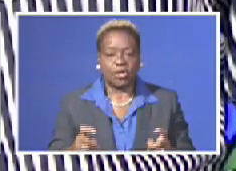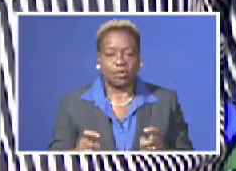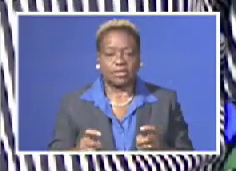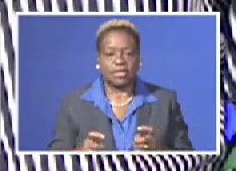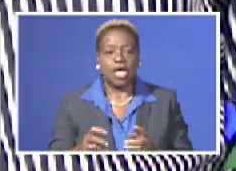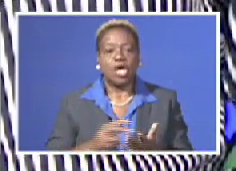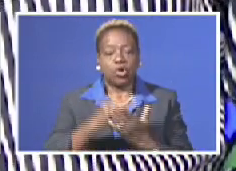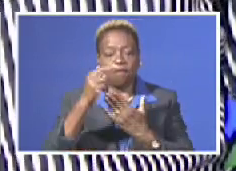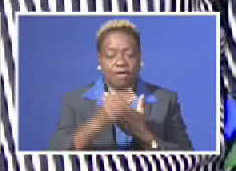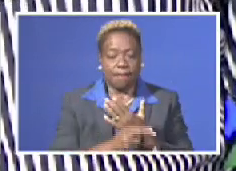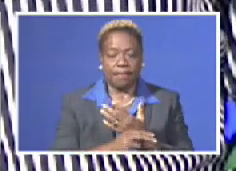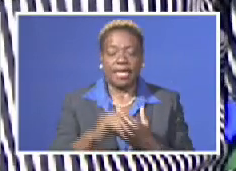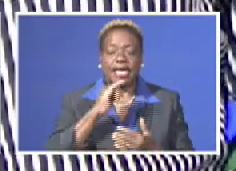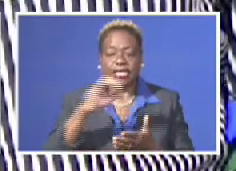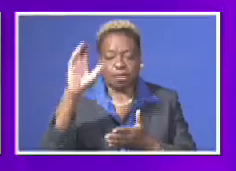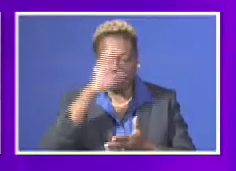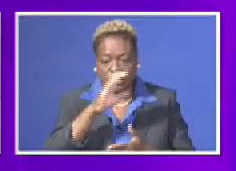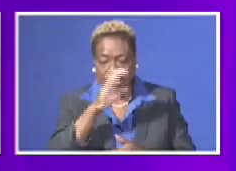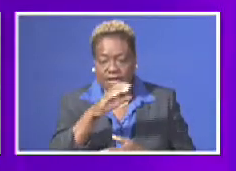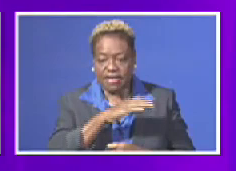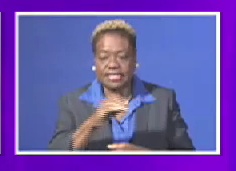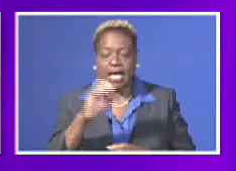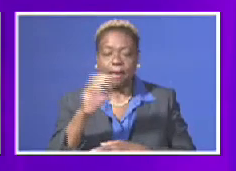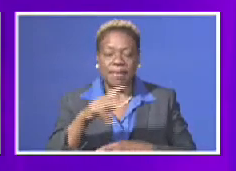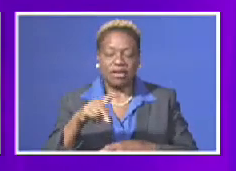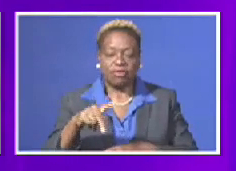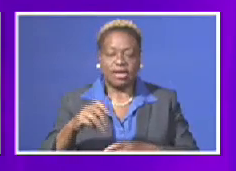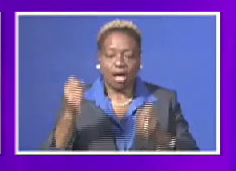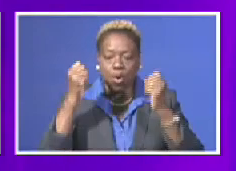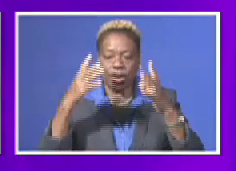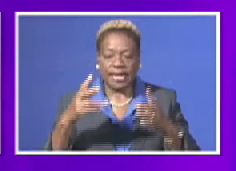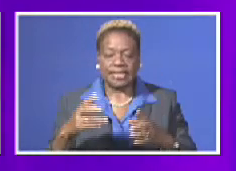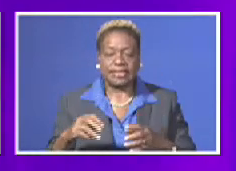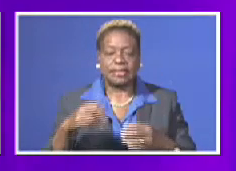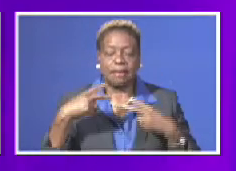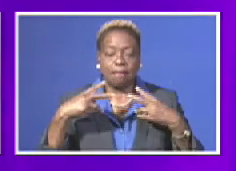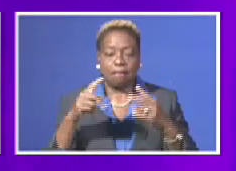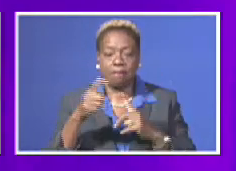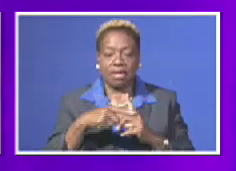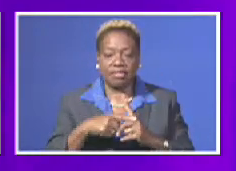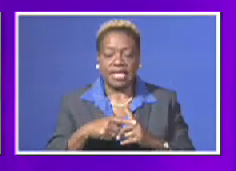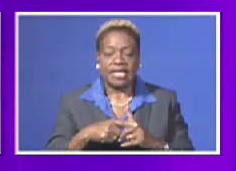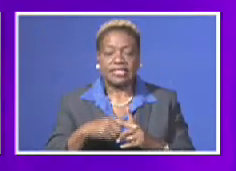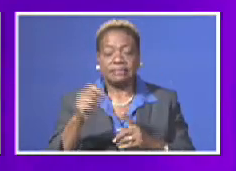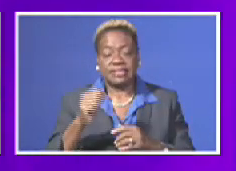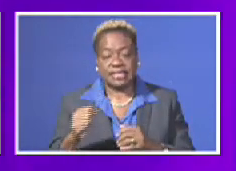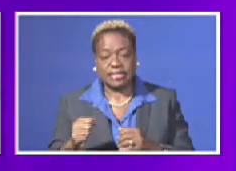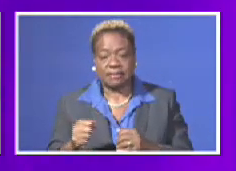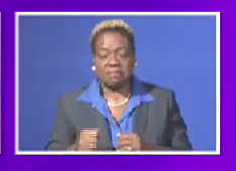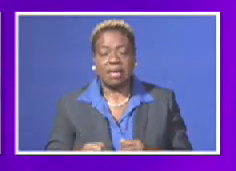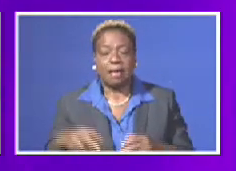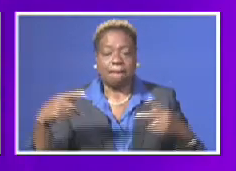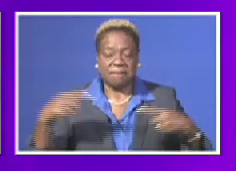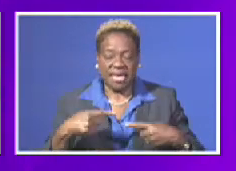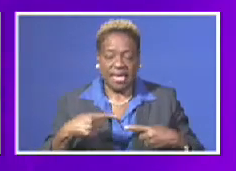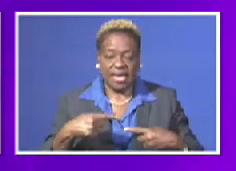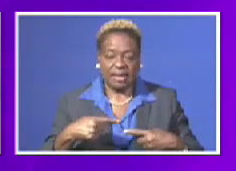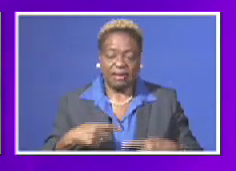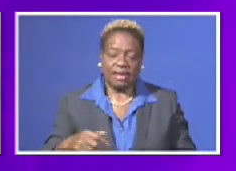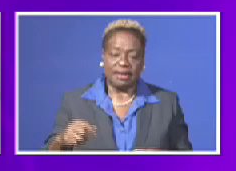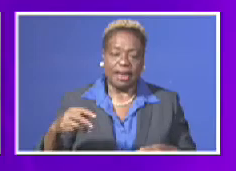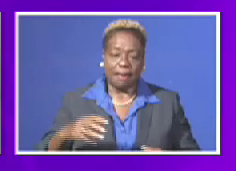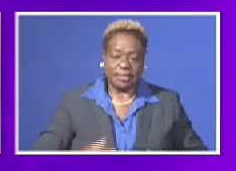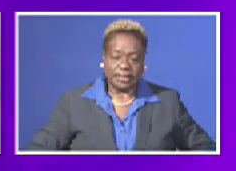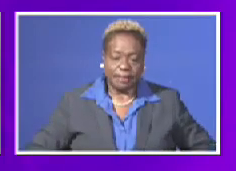Cancer Awareness Month. Some symptoms of the disease include pain in the abdomen or back, nausea and appetite loss, among